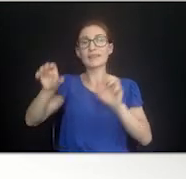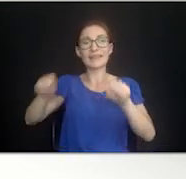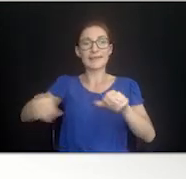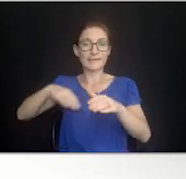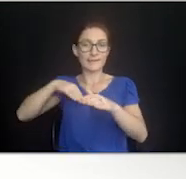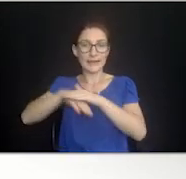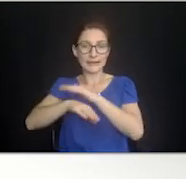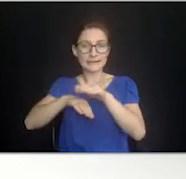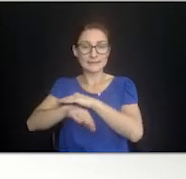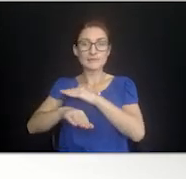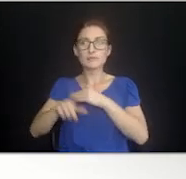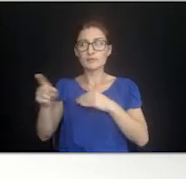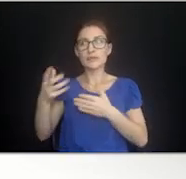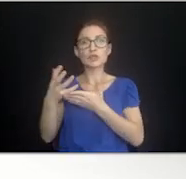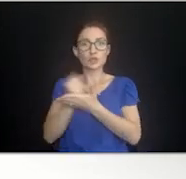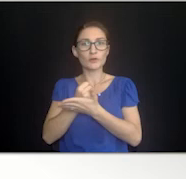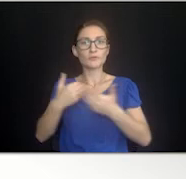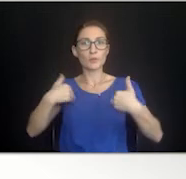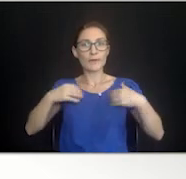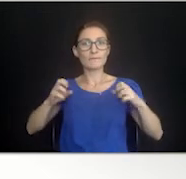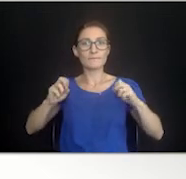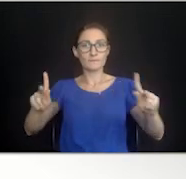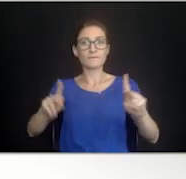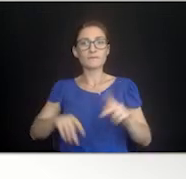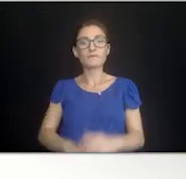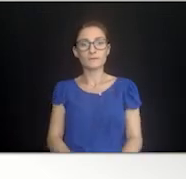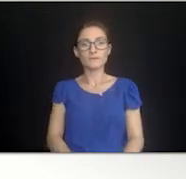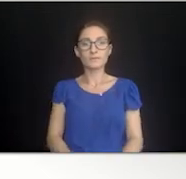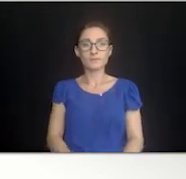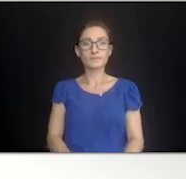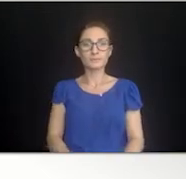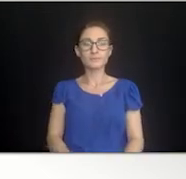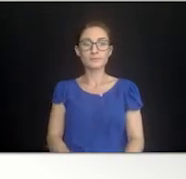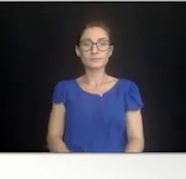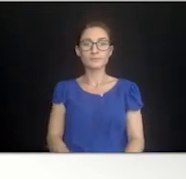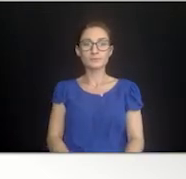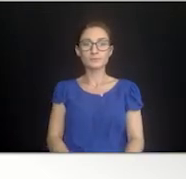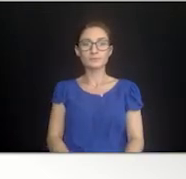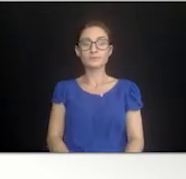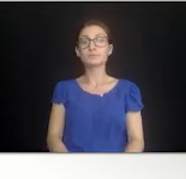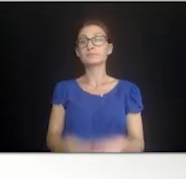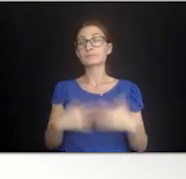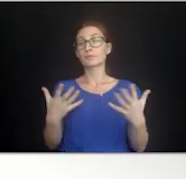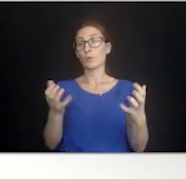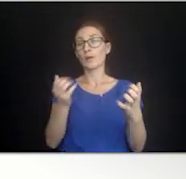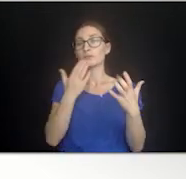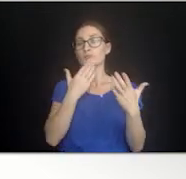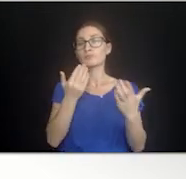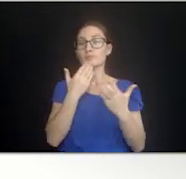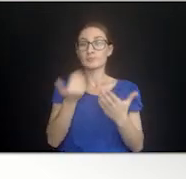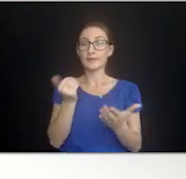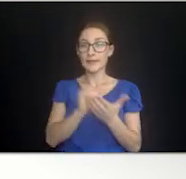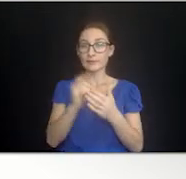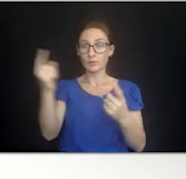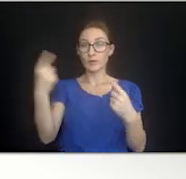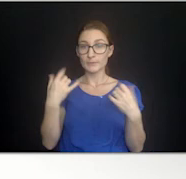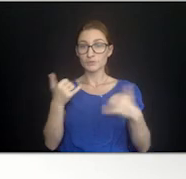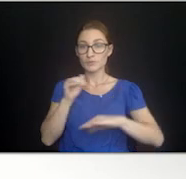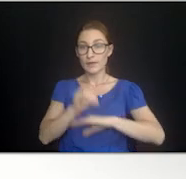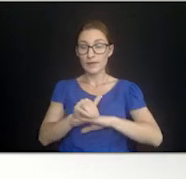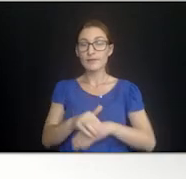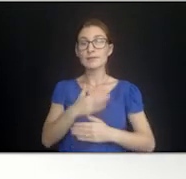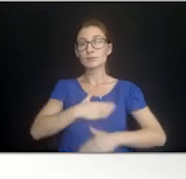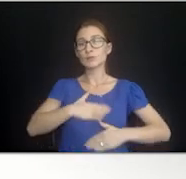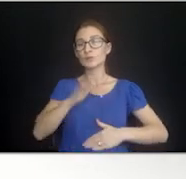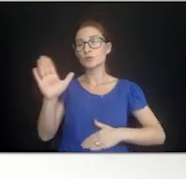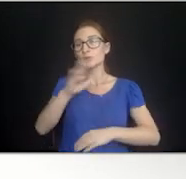in underserved communities deserve to have, just like everybody else. So I want to thank everybody for coming